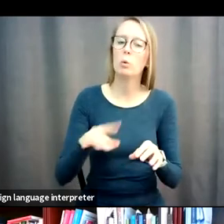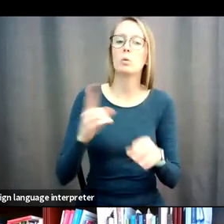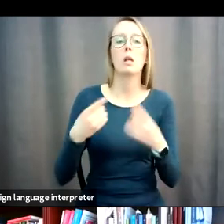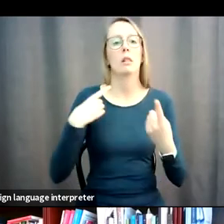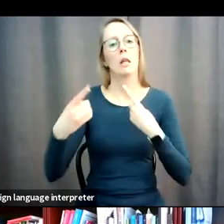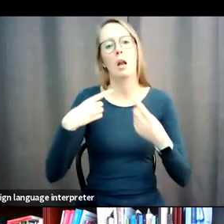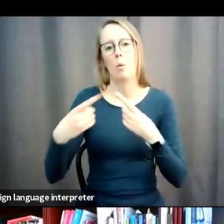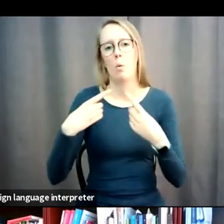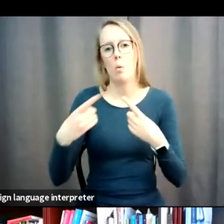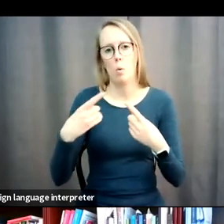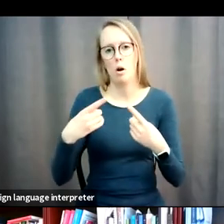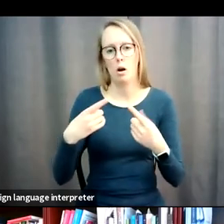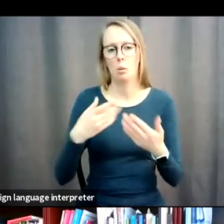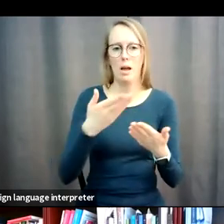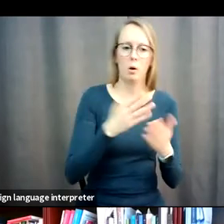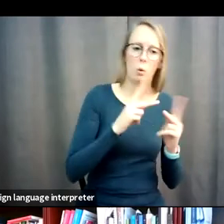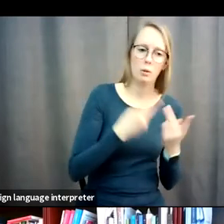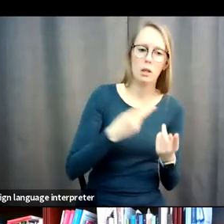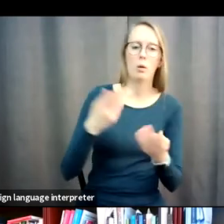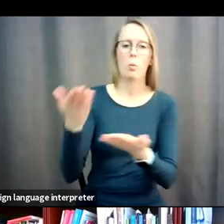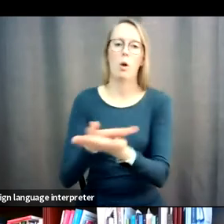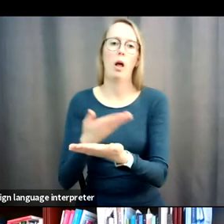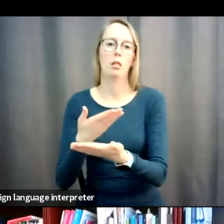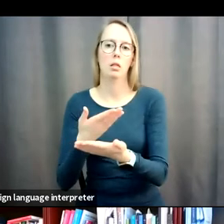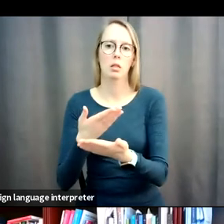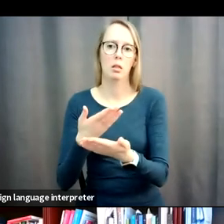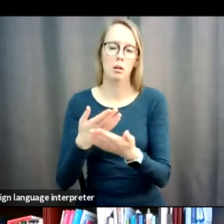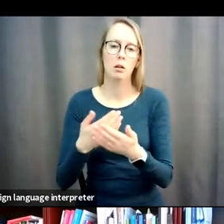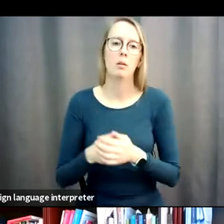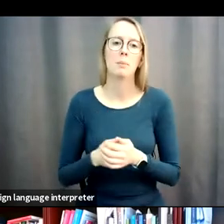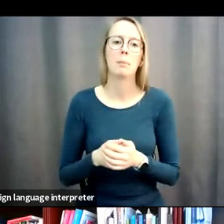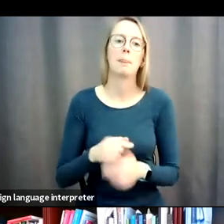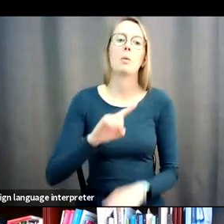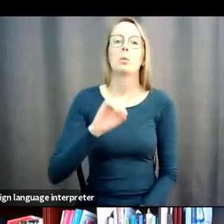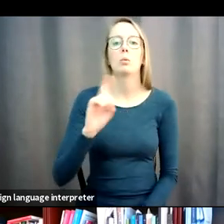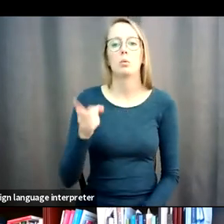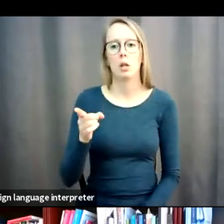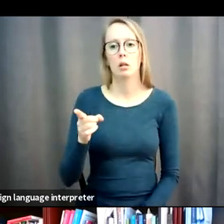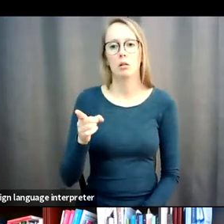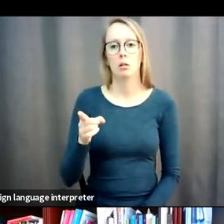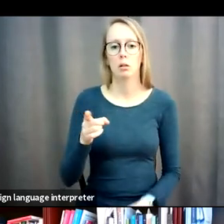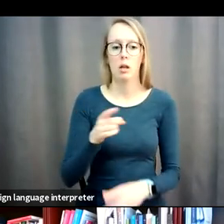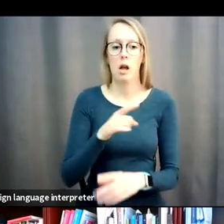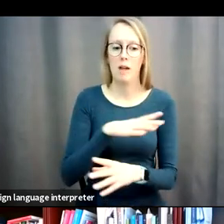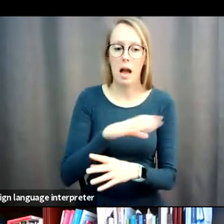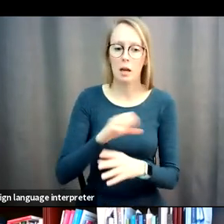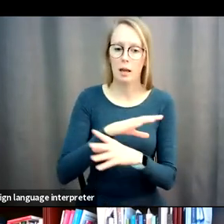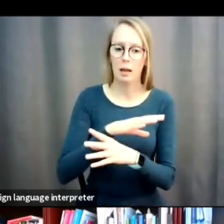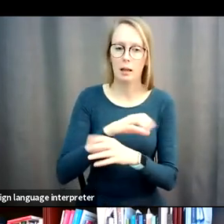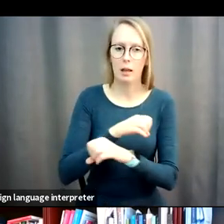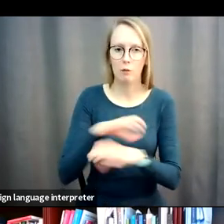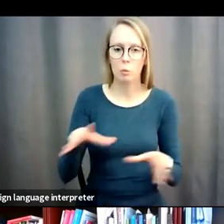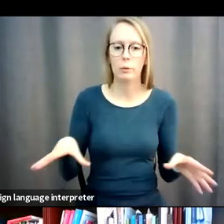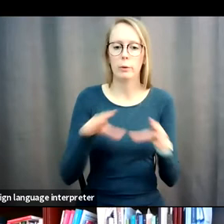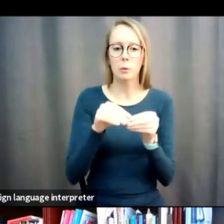with the state or the delegation from the state in Geneva, and then issue, based on all of this information, the committees